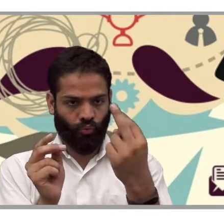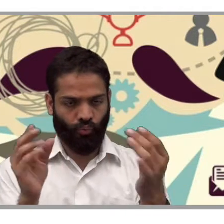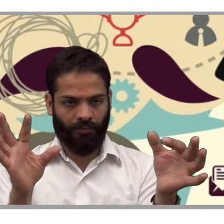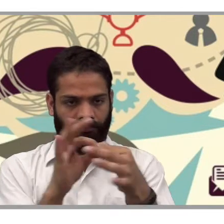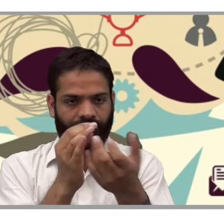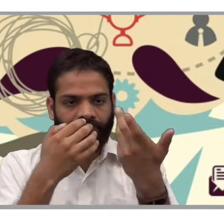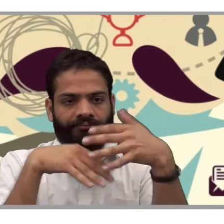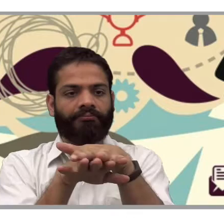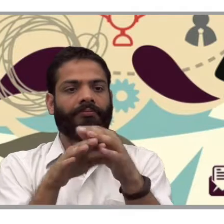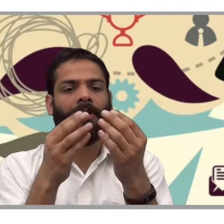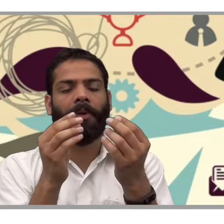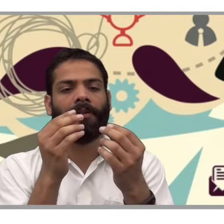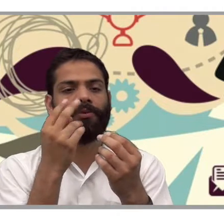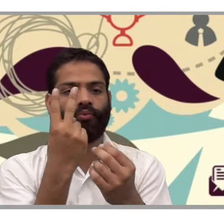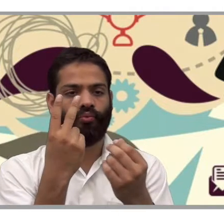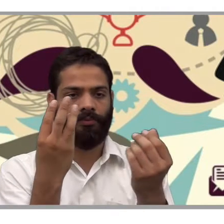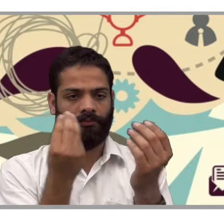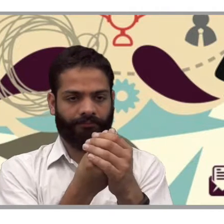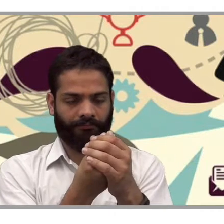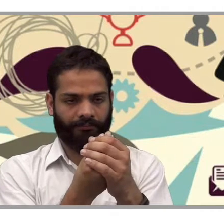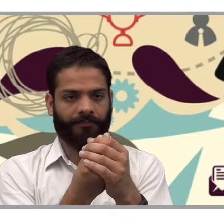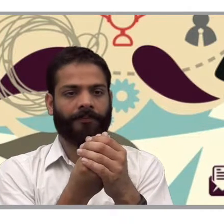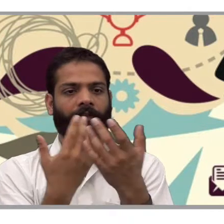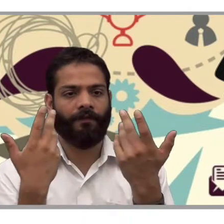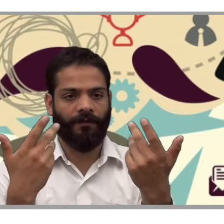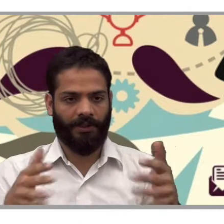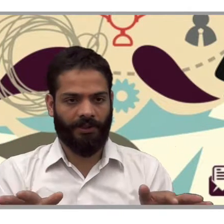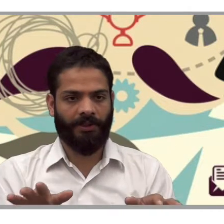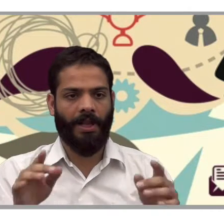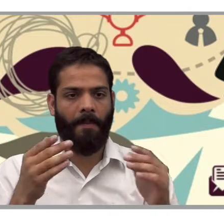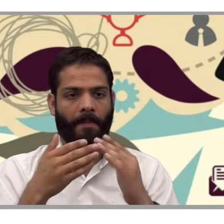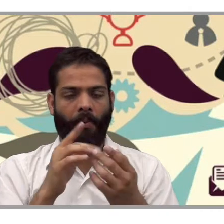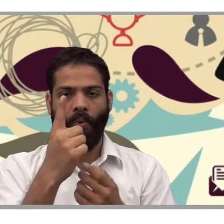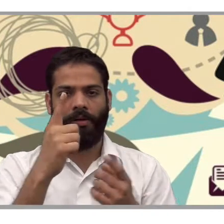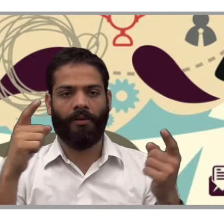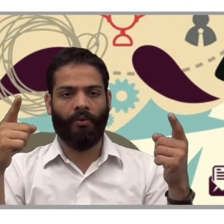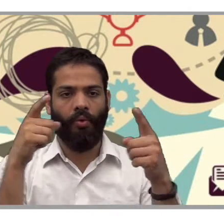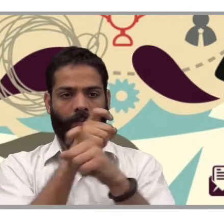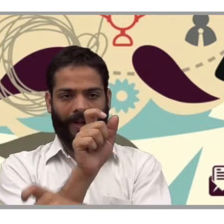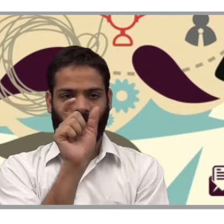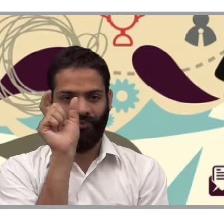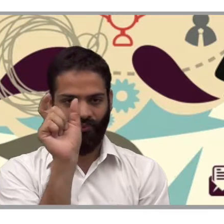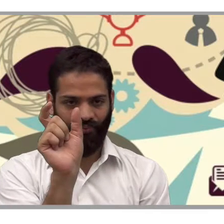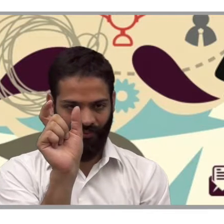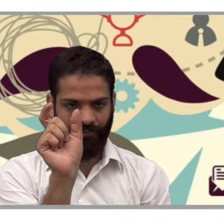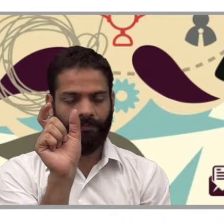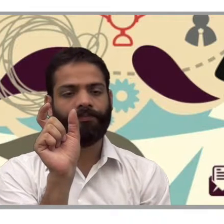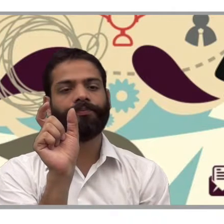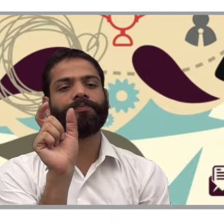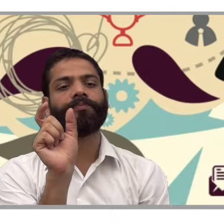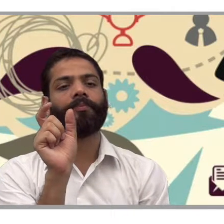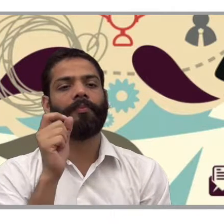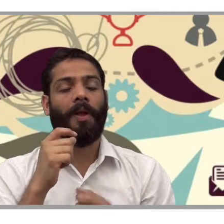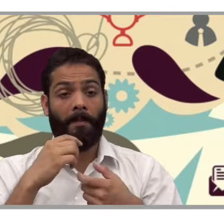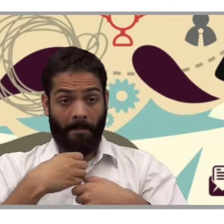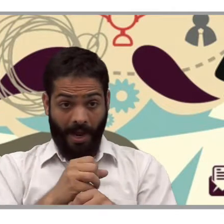word. In the sign language literature, the term classifier incorporation is widely used to describe